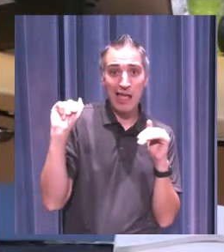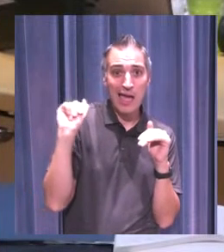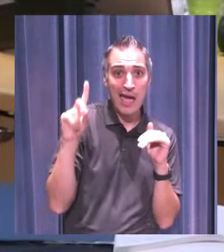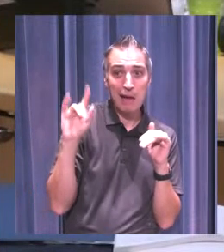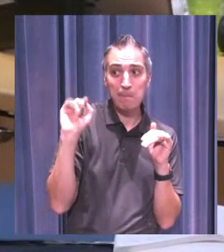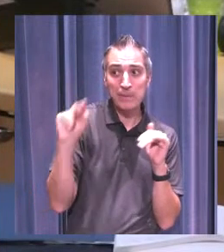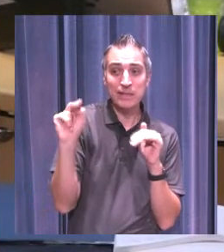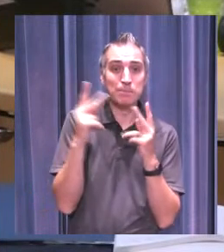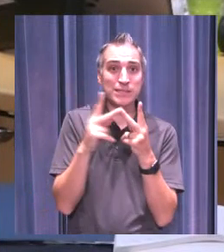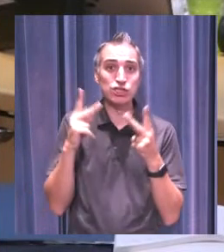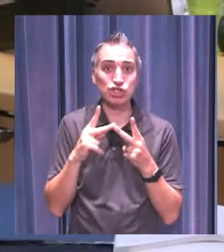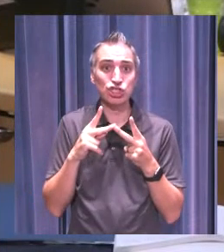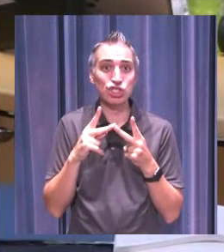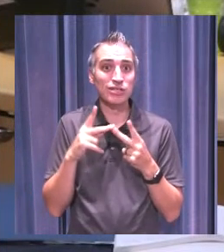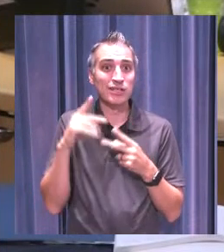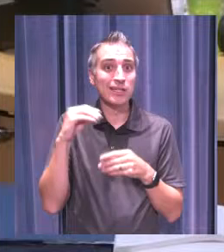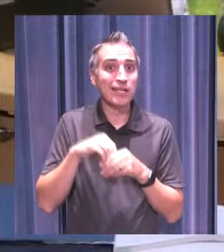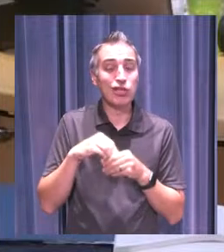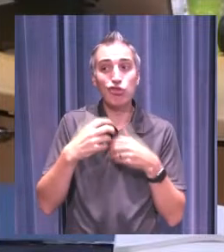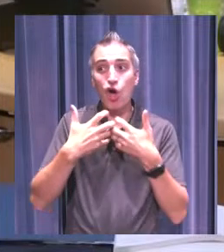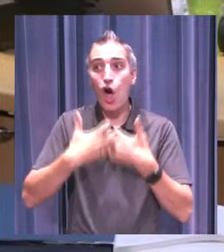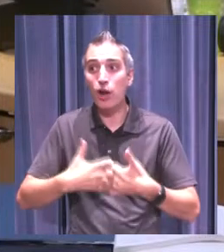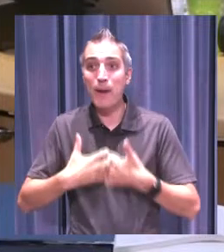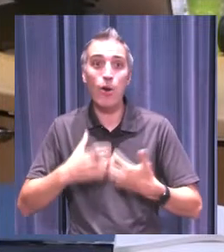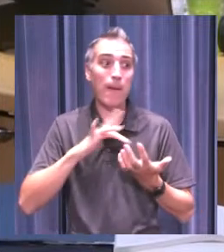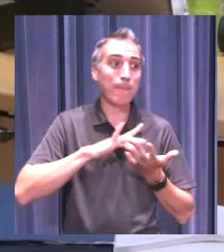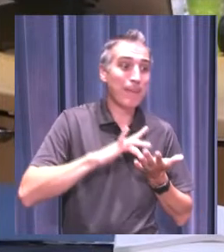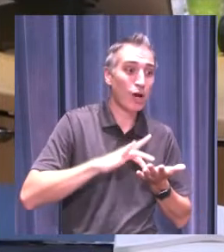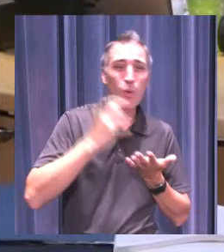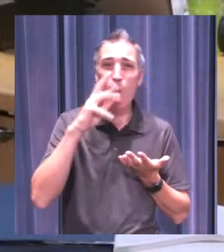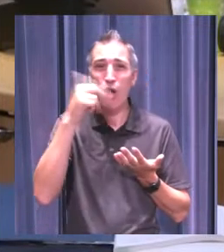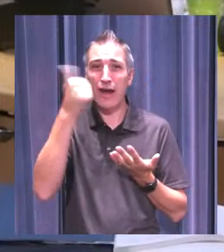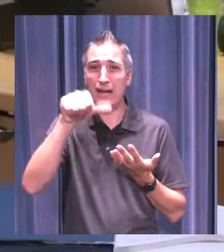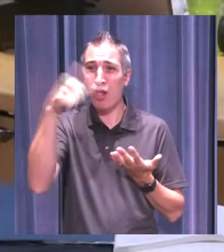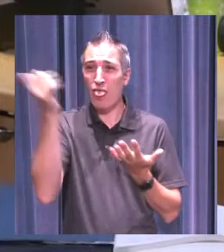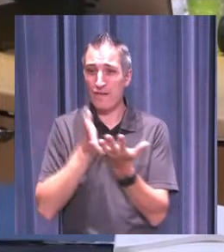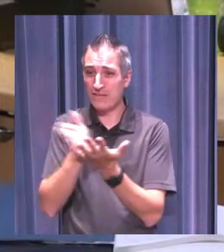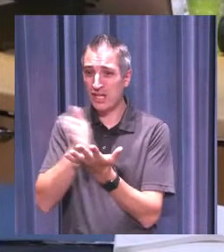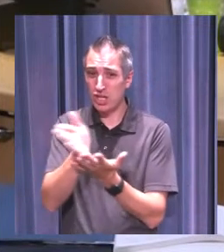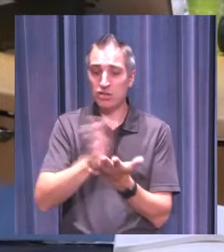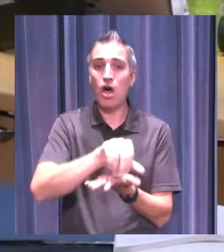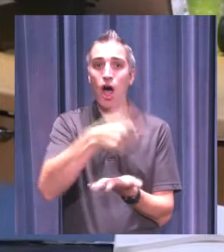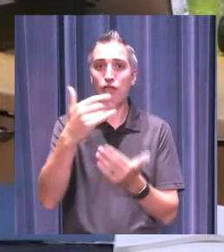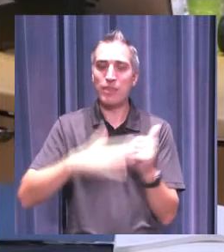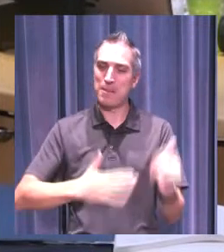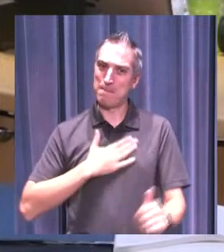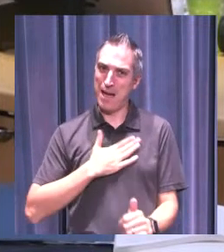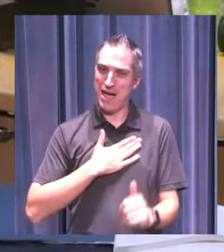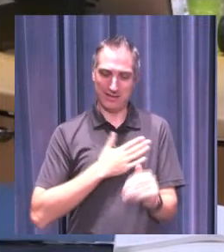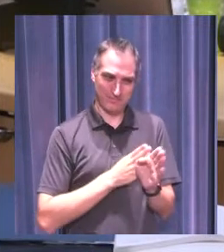administration position in the automotive, medical, or any other field outside of my own.